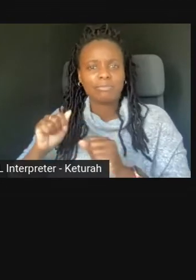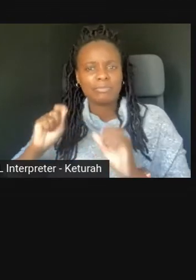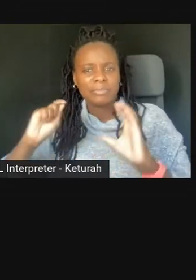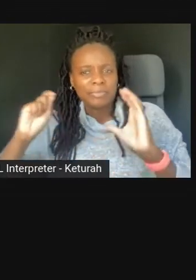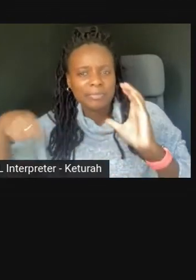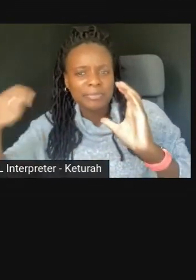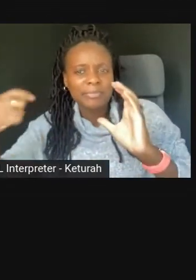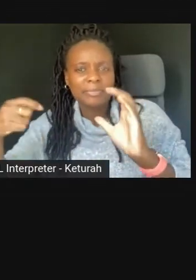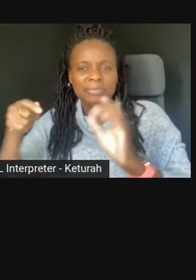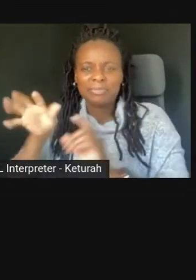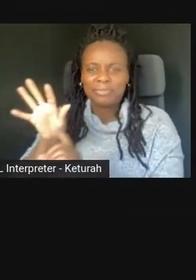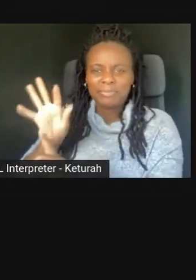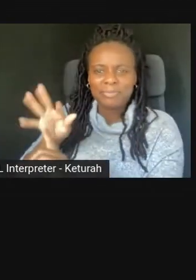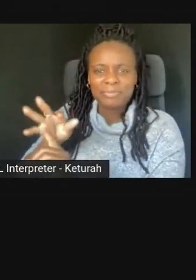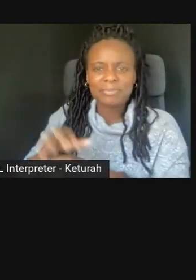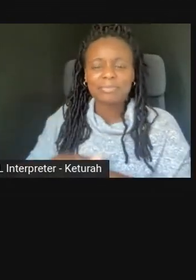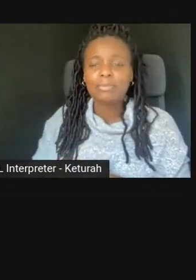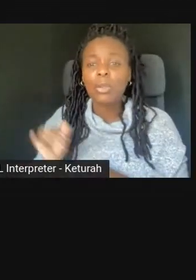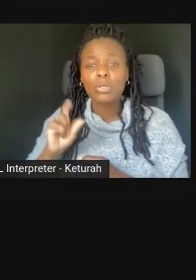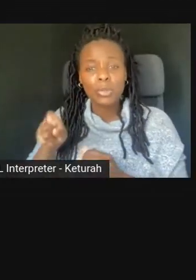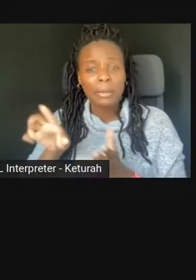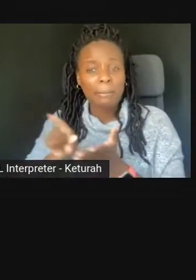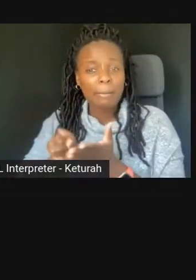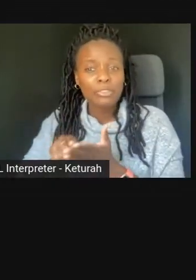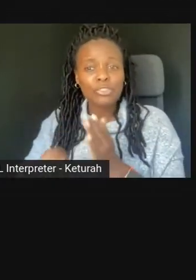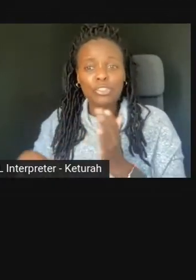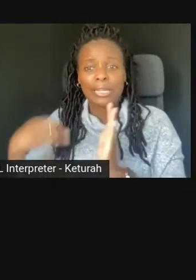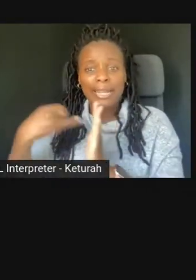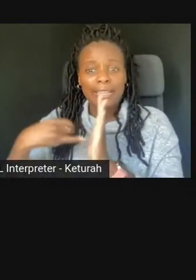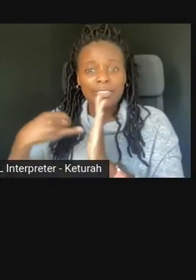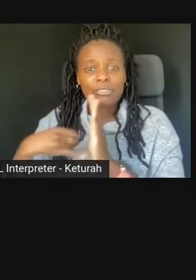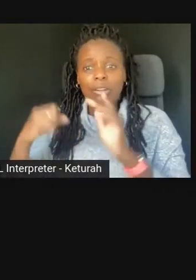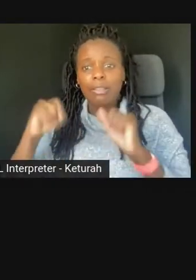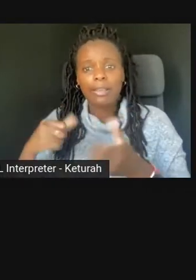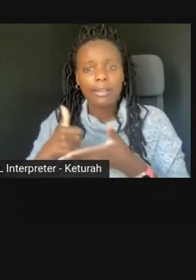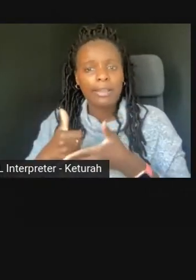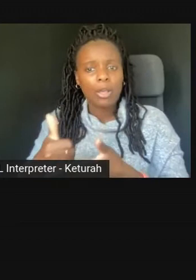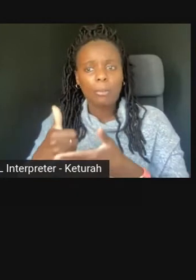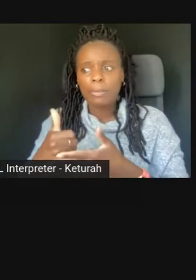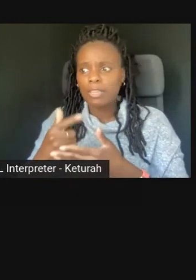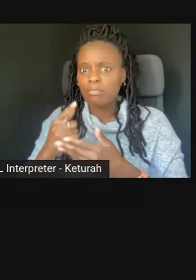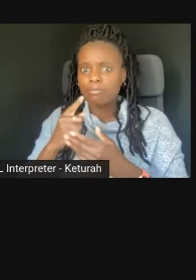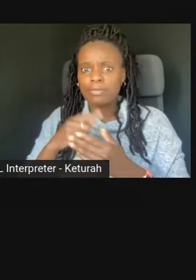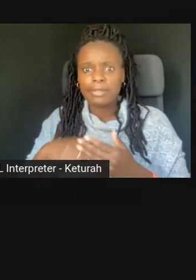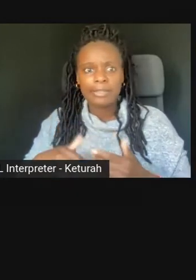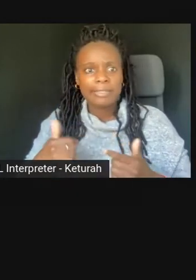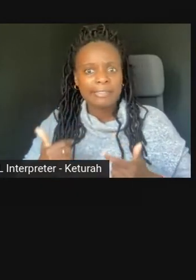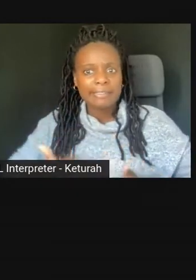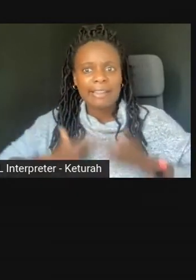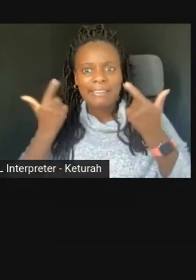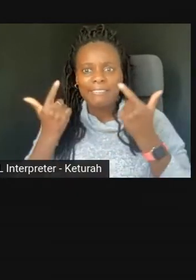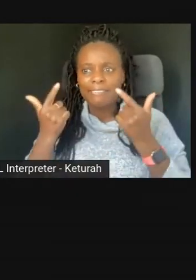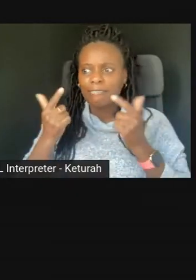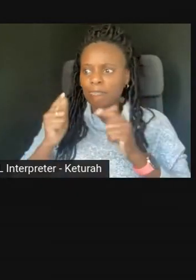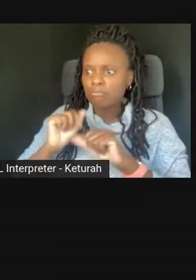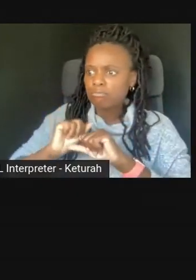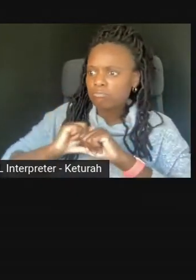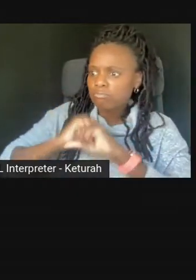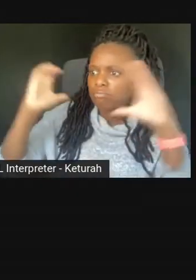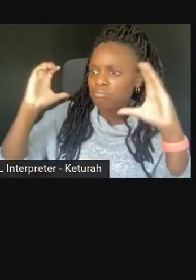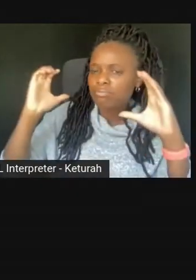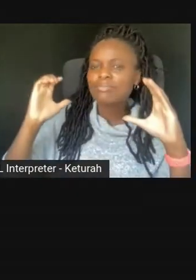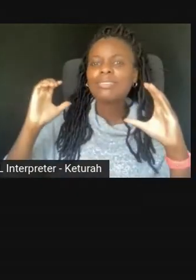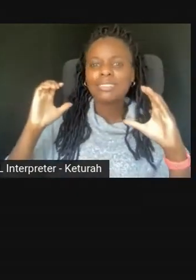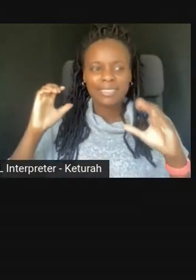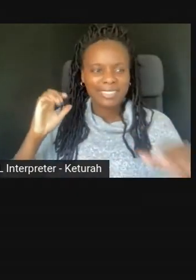times. I'm looking for a publisher and illustrator that can help me bring to life the King Coal story through a children's book that serves as a draft